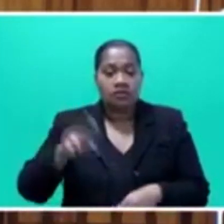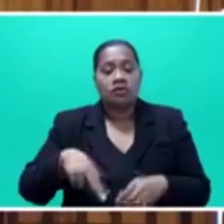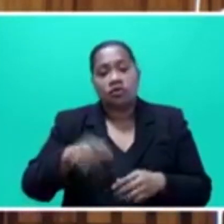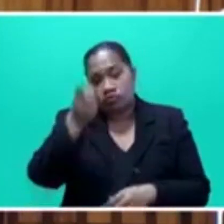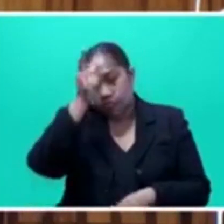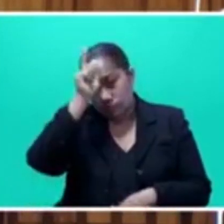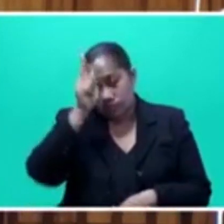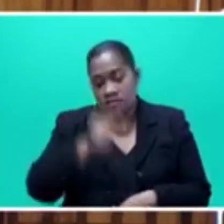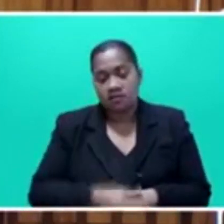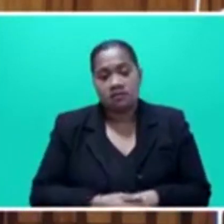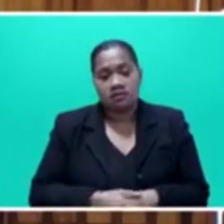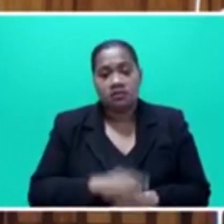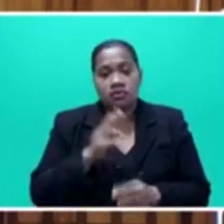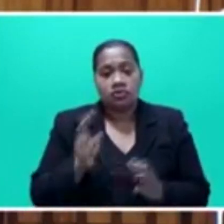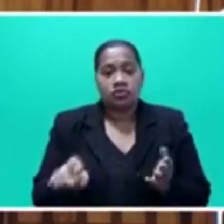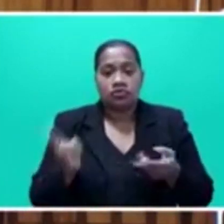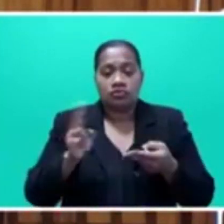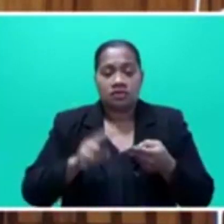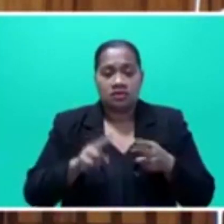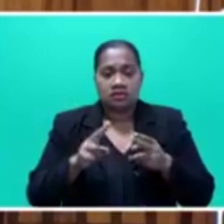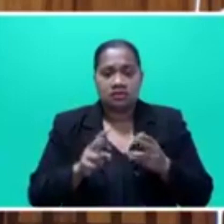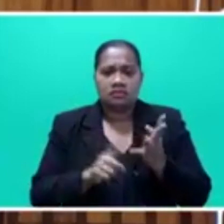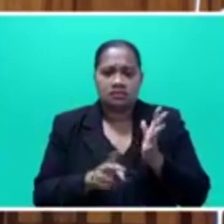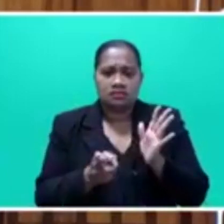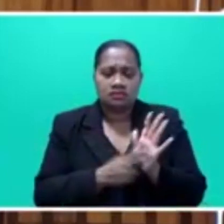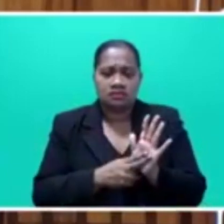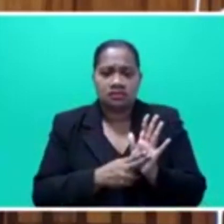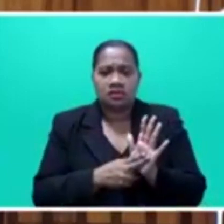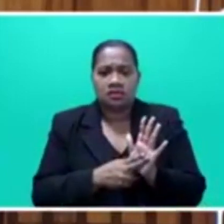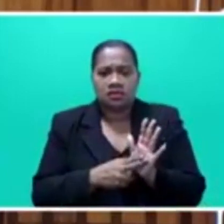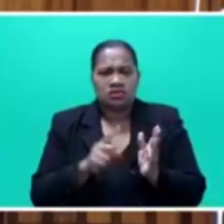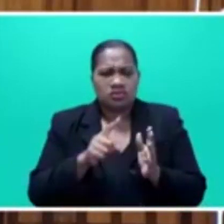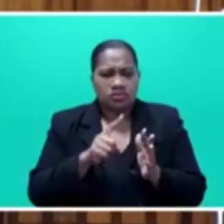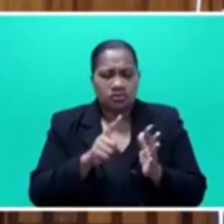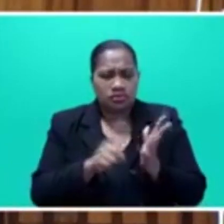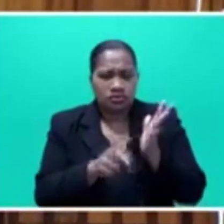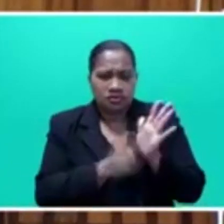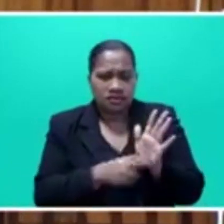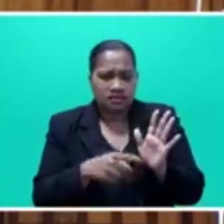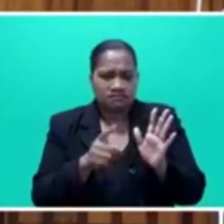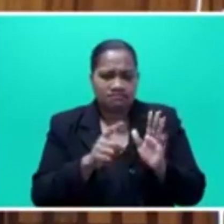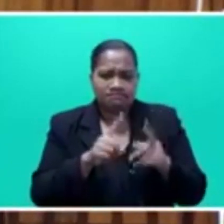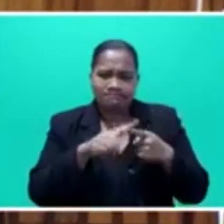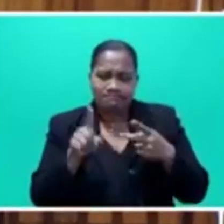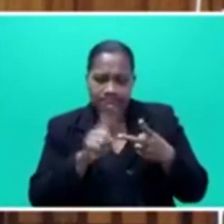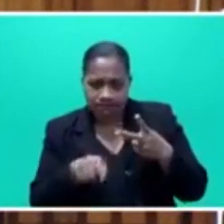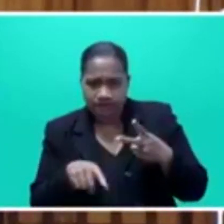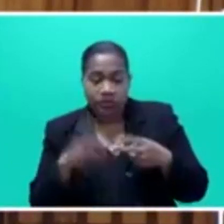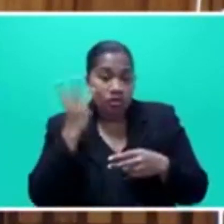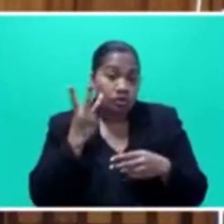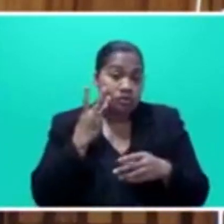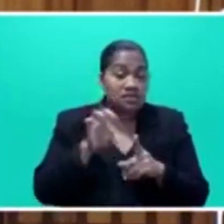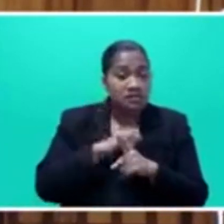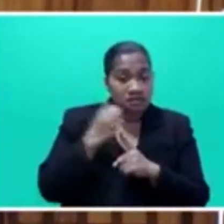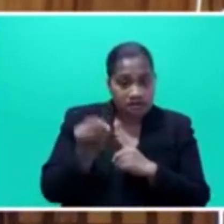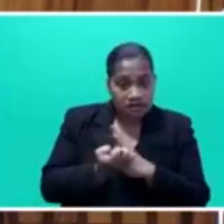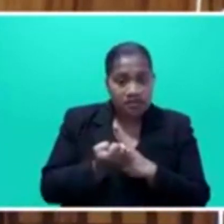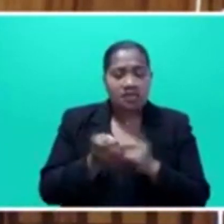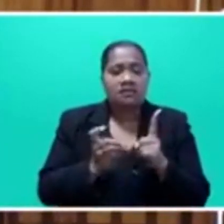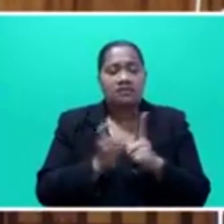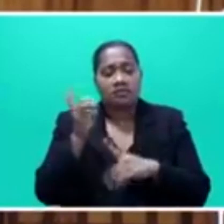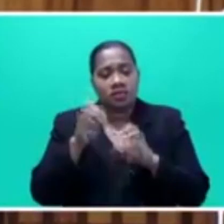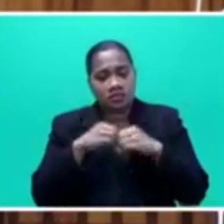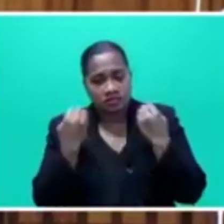Nations Capital Development Fund, United Nations Framework on Convention on Climate Change, UNFCCC, the Women's Environment and Development